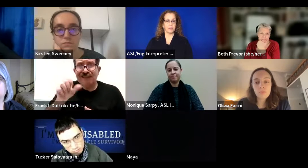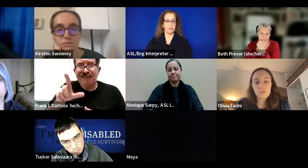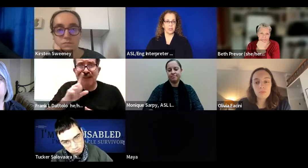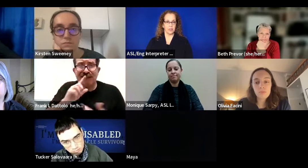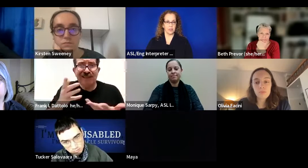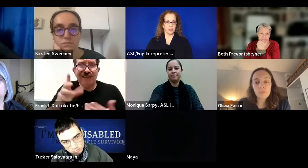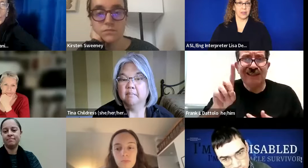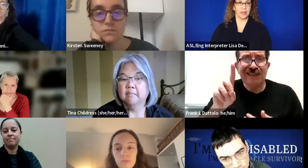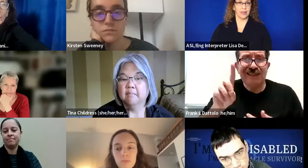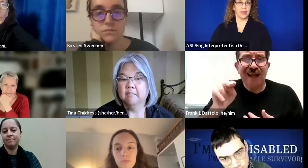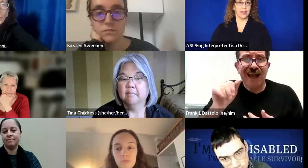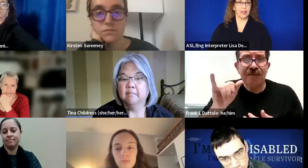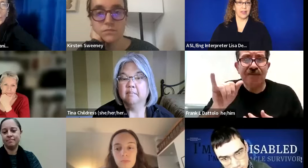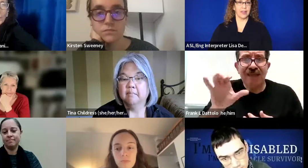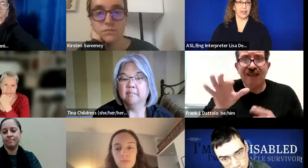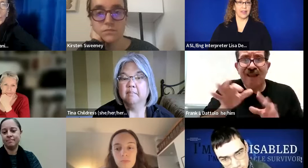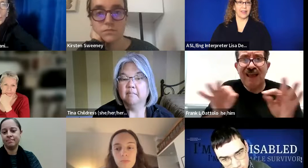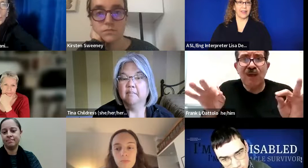For me,